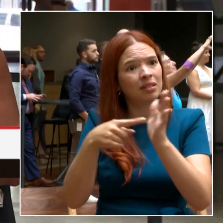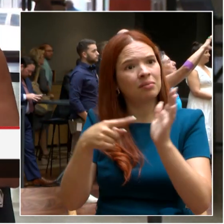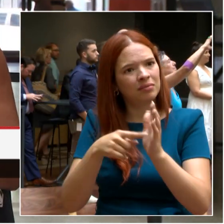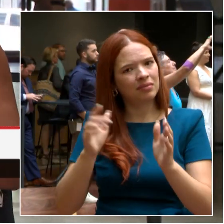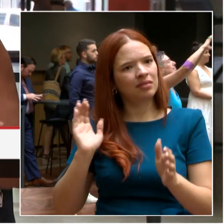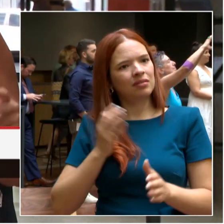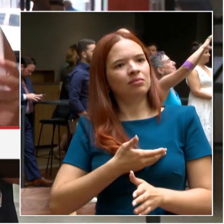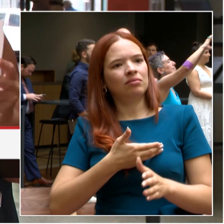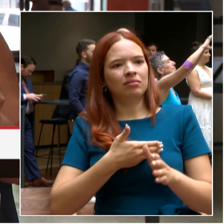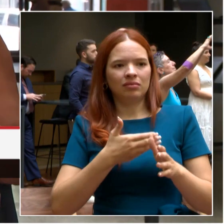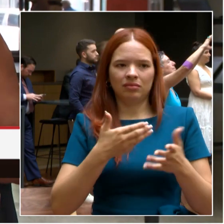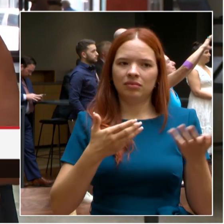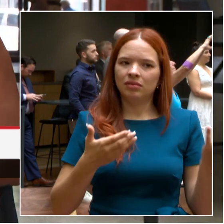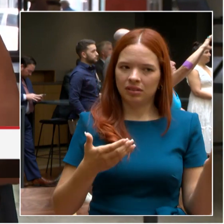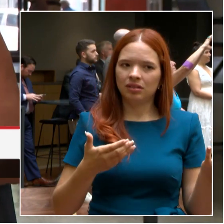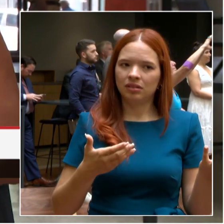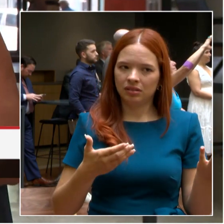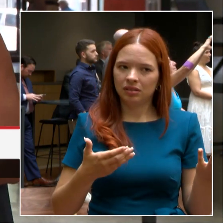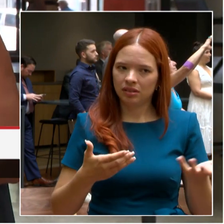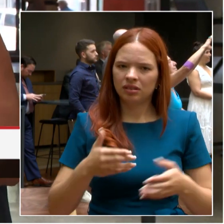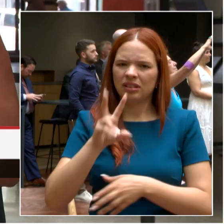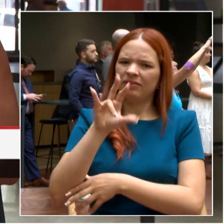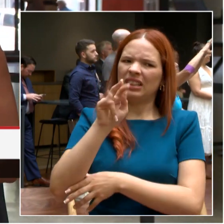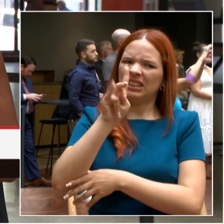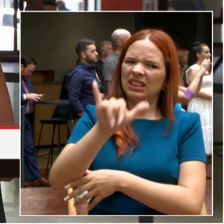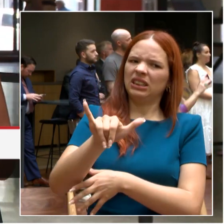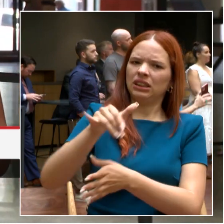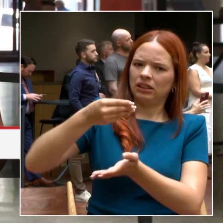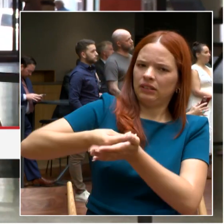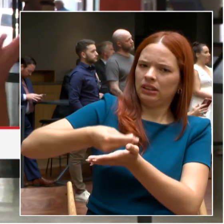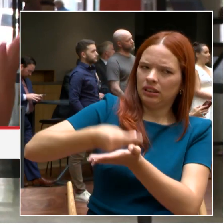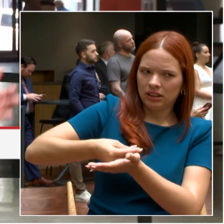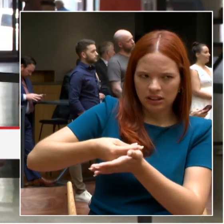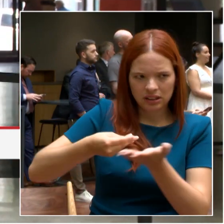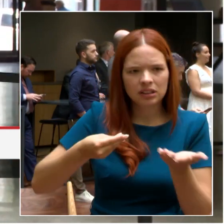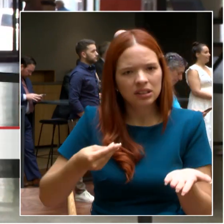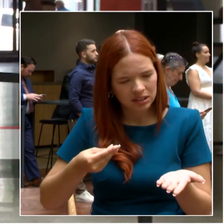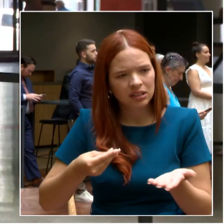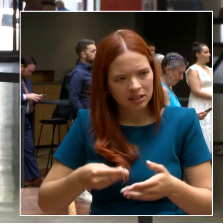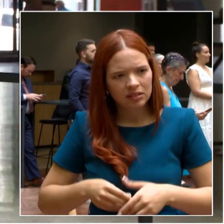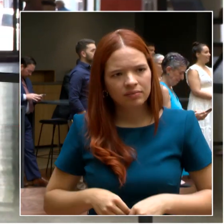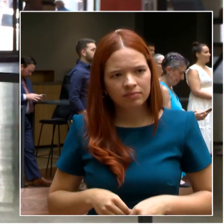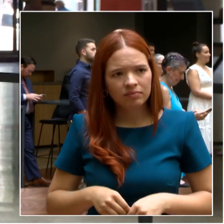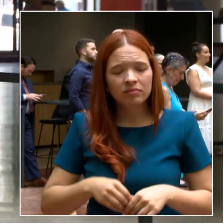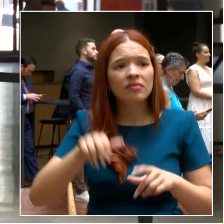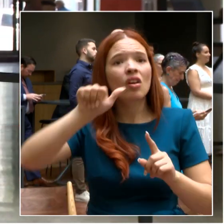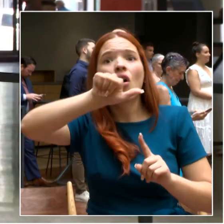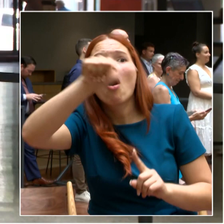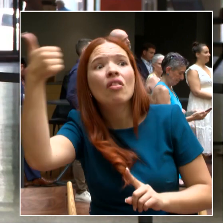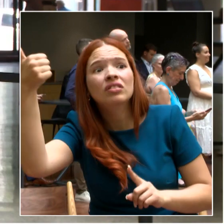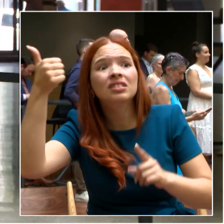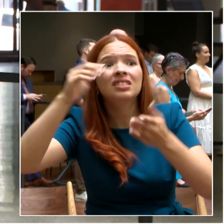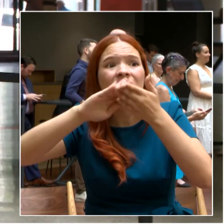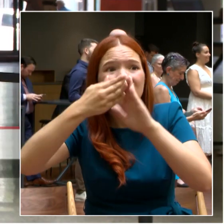from Philadelphia earlier, right? Some of, these other cities, they want our companies.